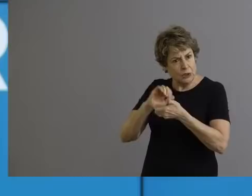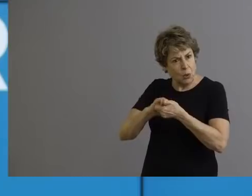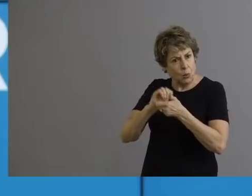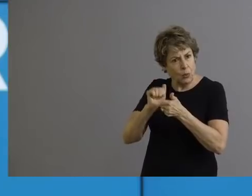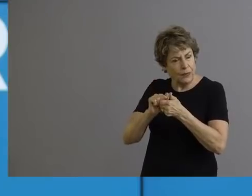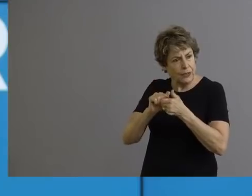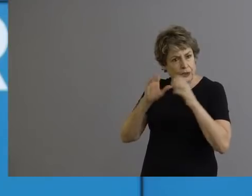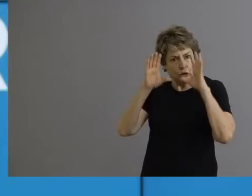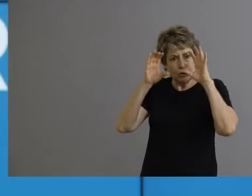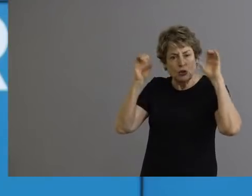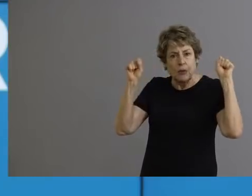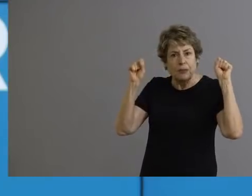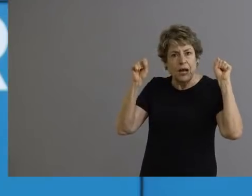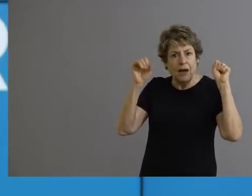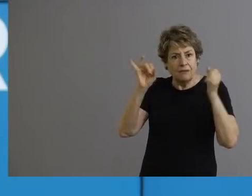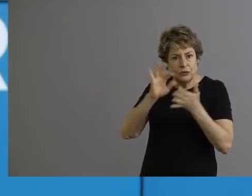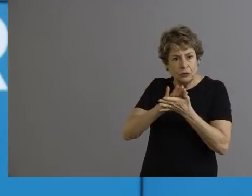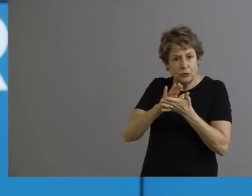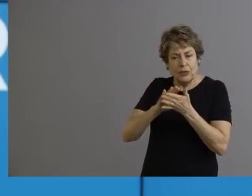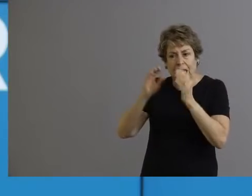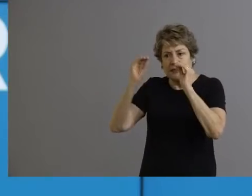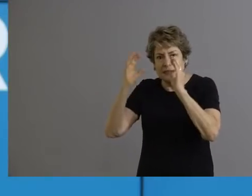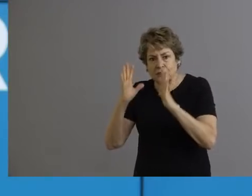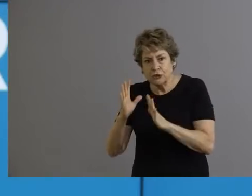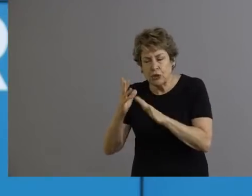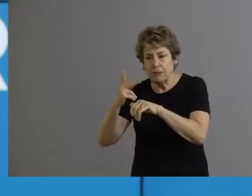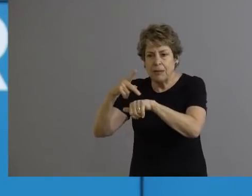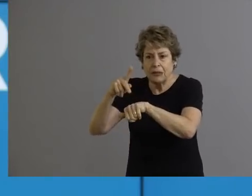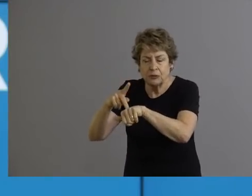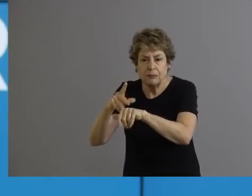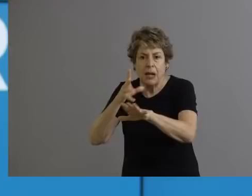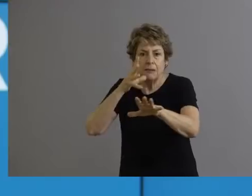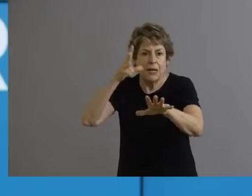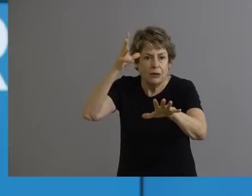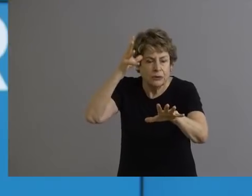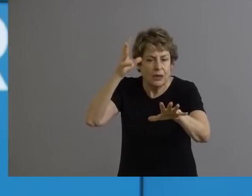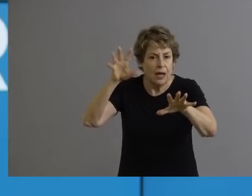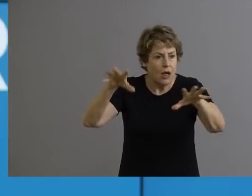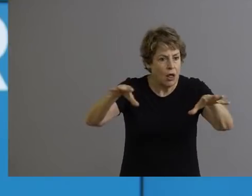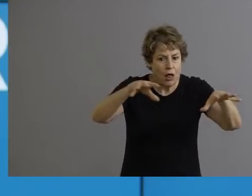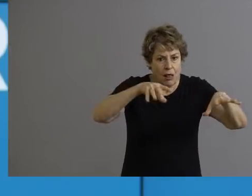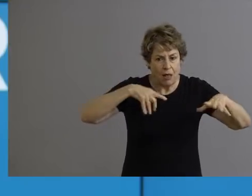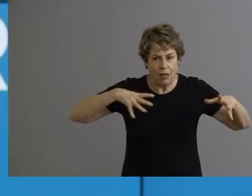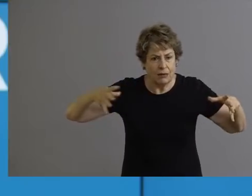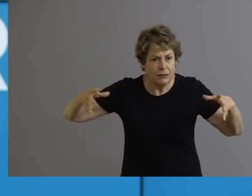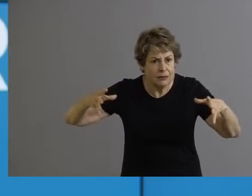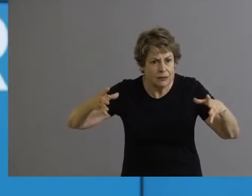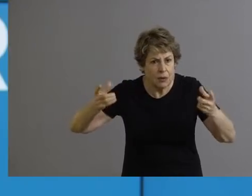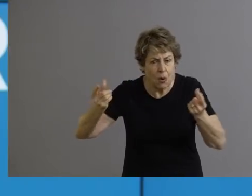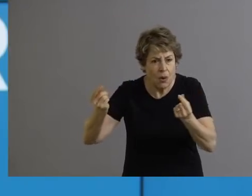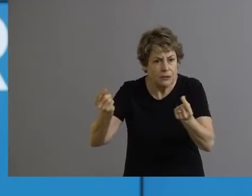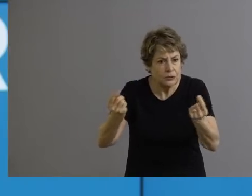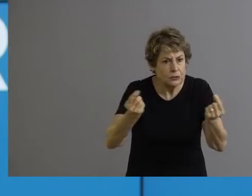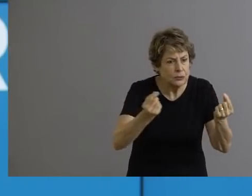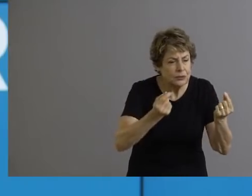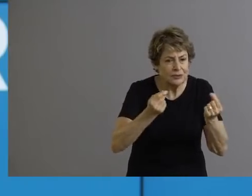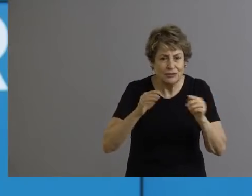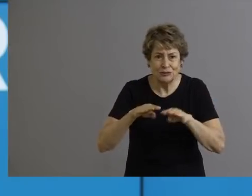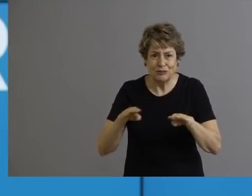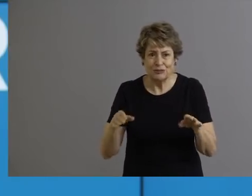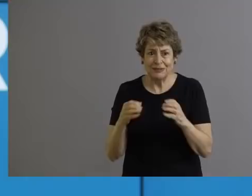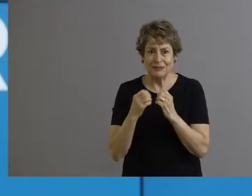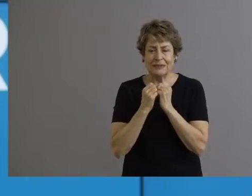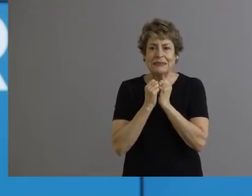informed by them. What we do know is our children need an education. And we believe that